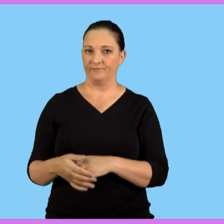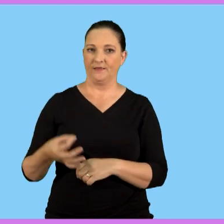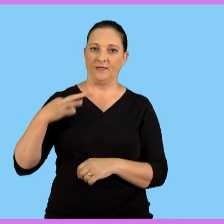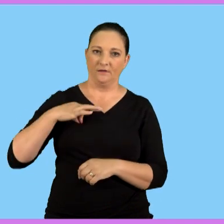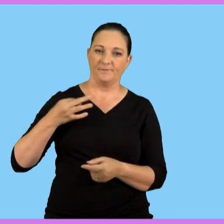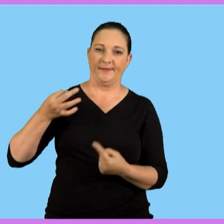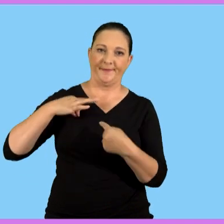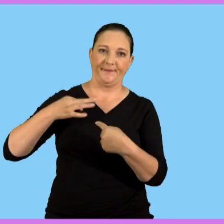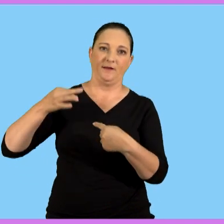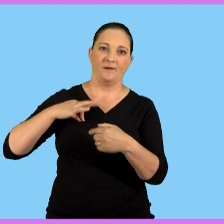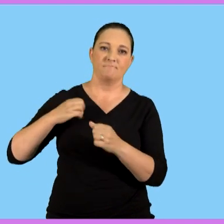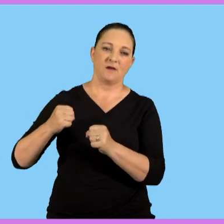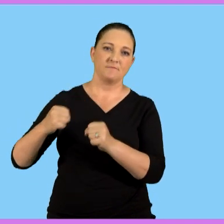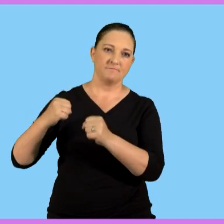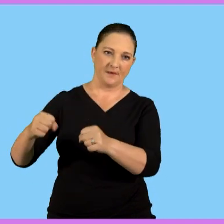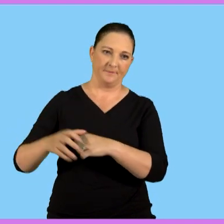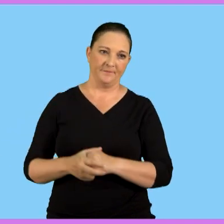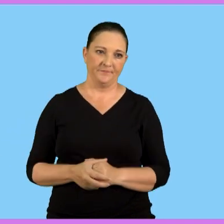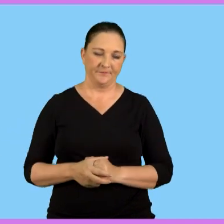Income, money received.